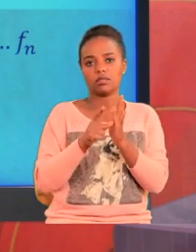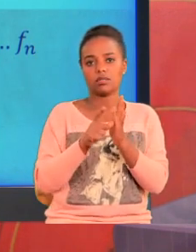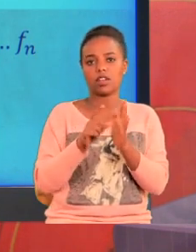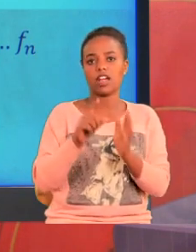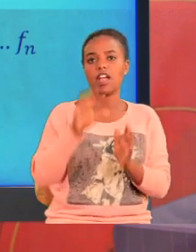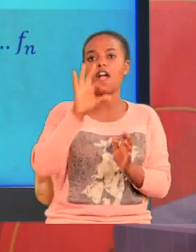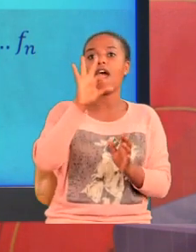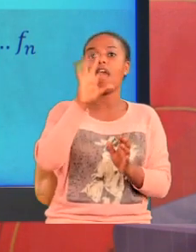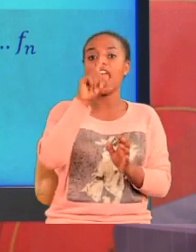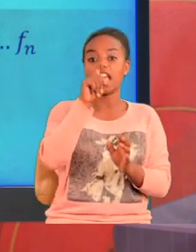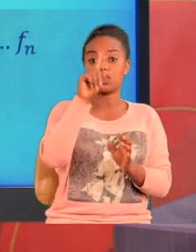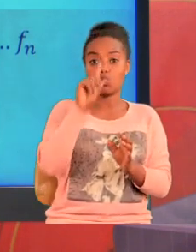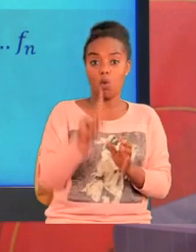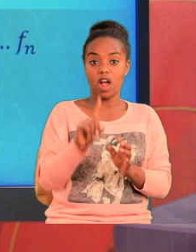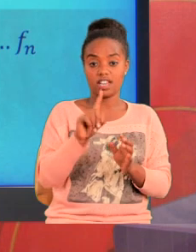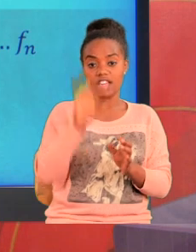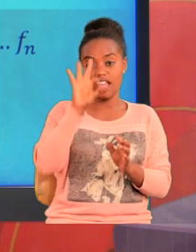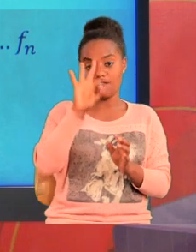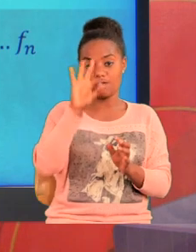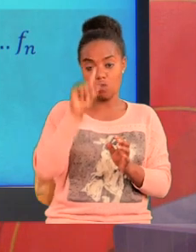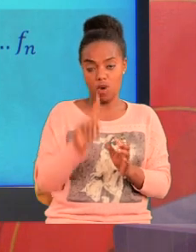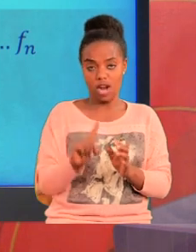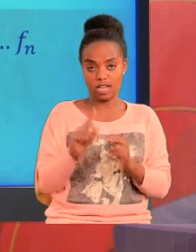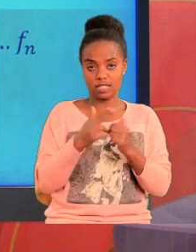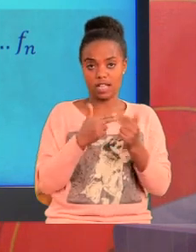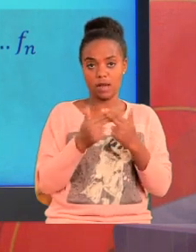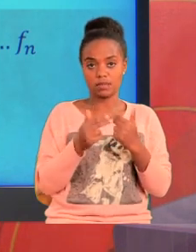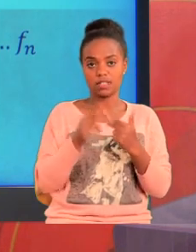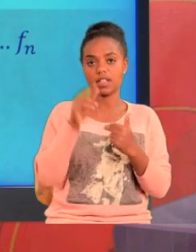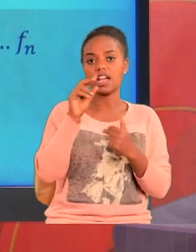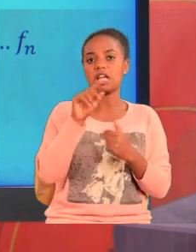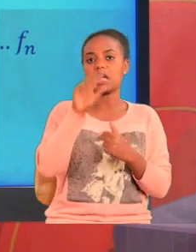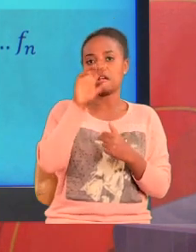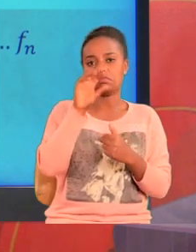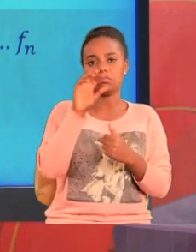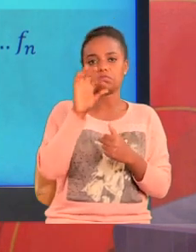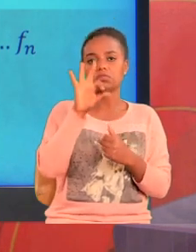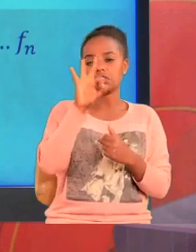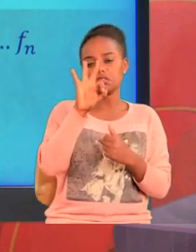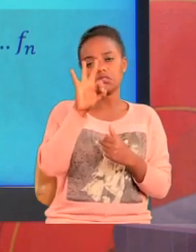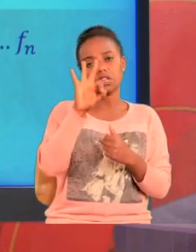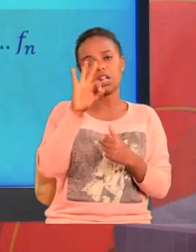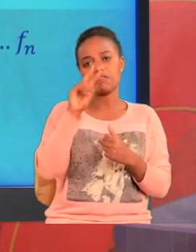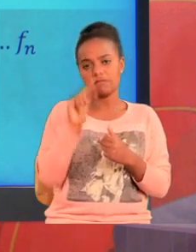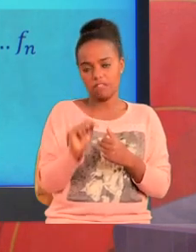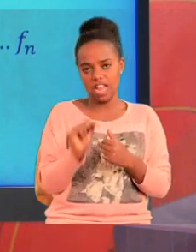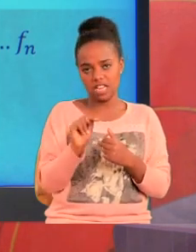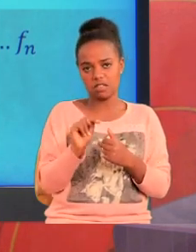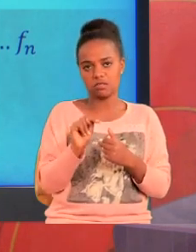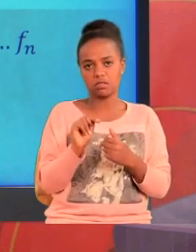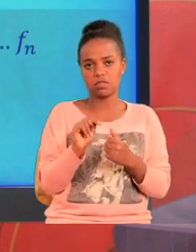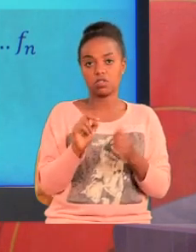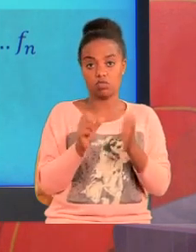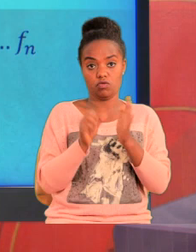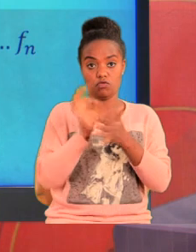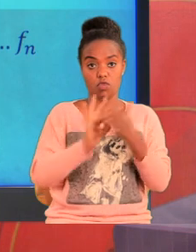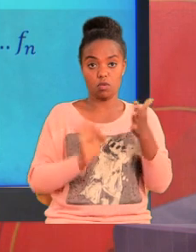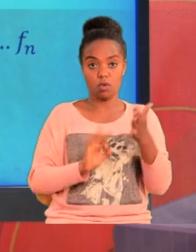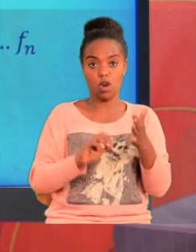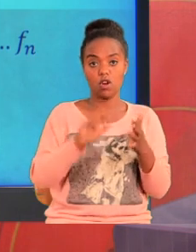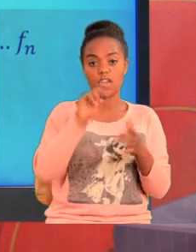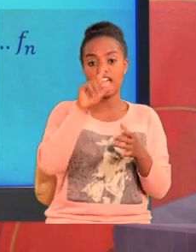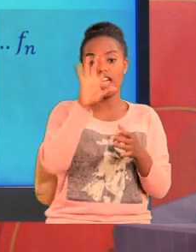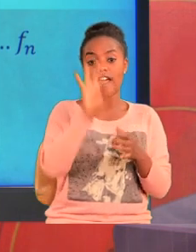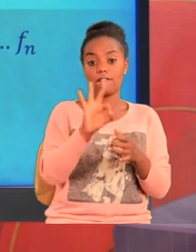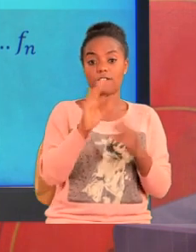occurs f1 times, x2 f times, and so on, xn fn times, so the mean is computed in this form. You multiply frequency